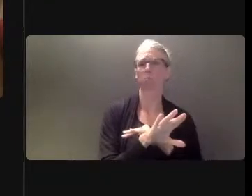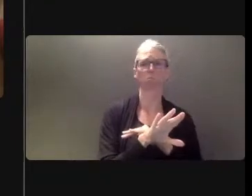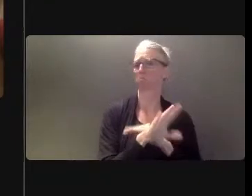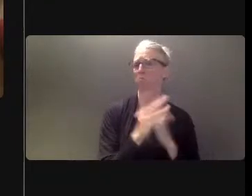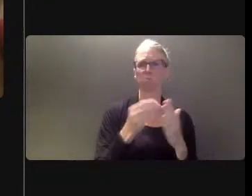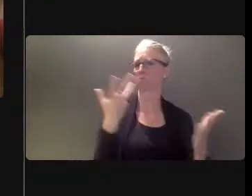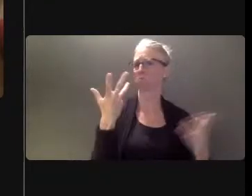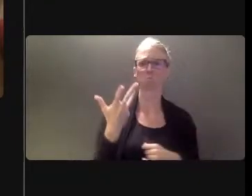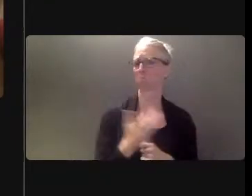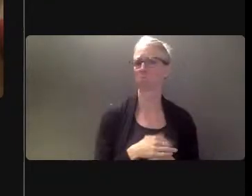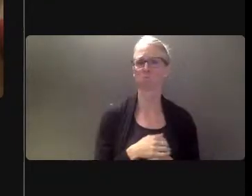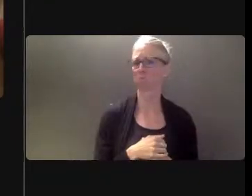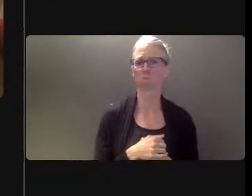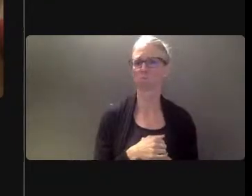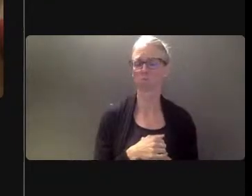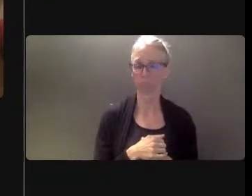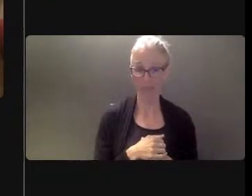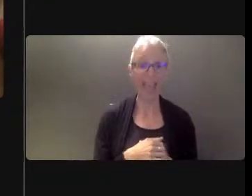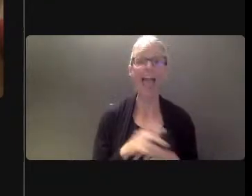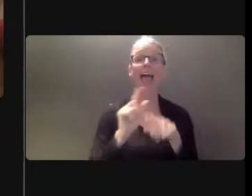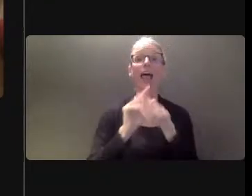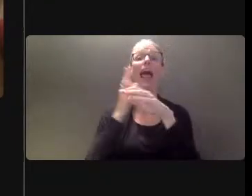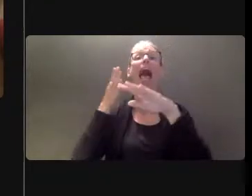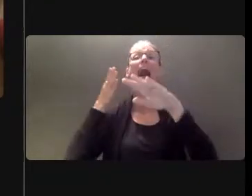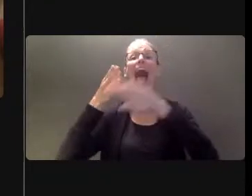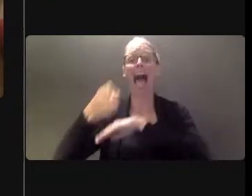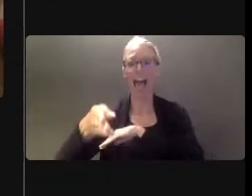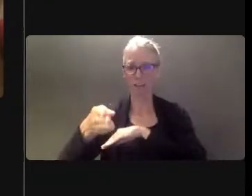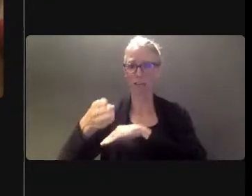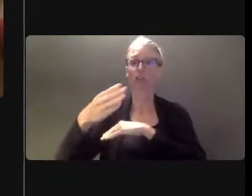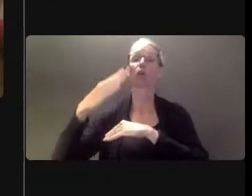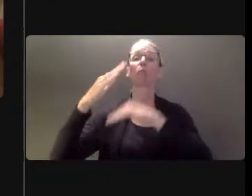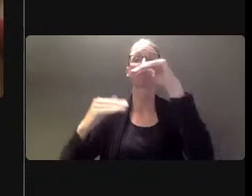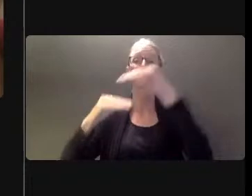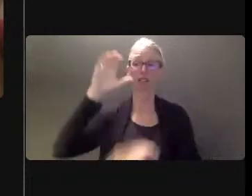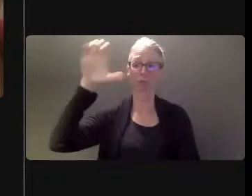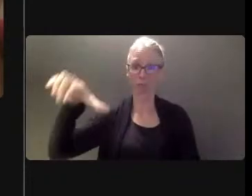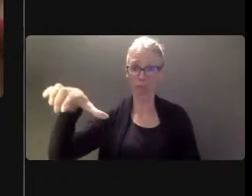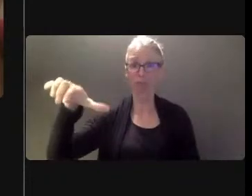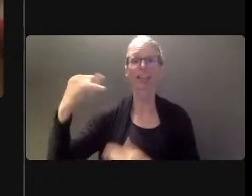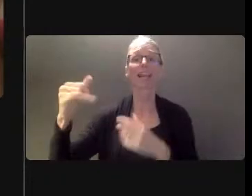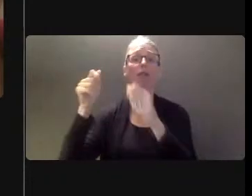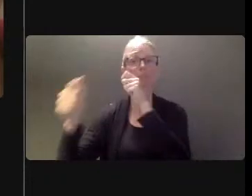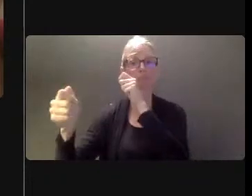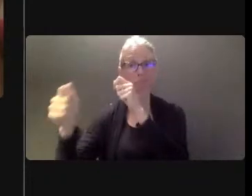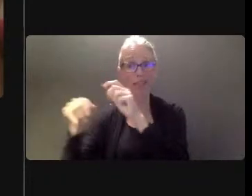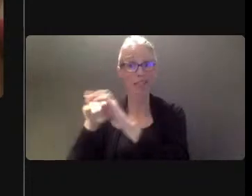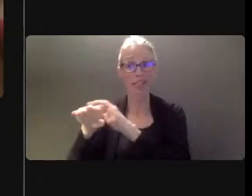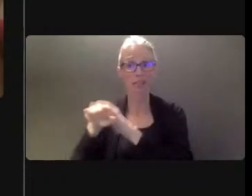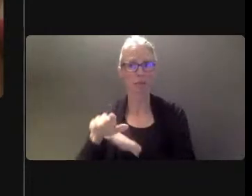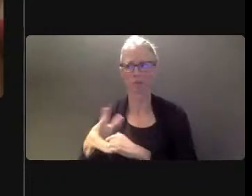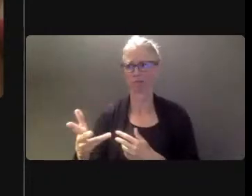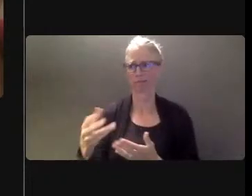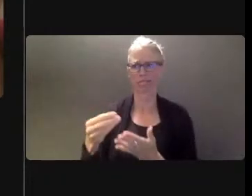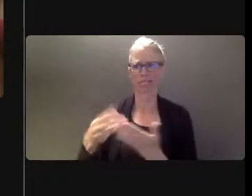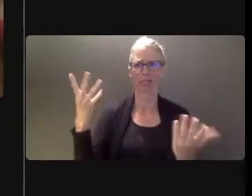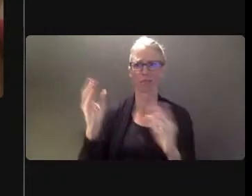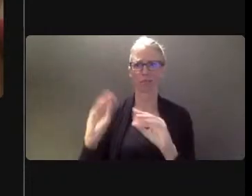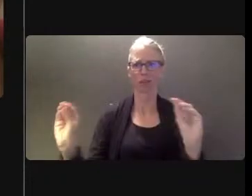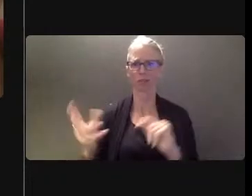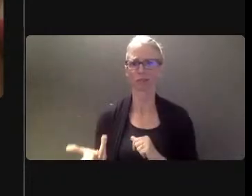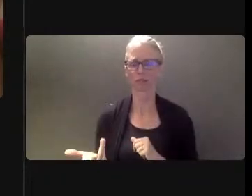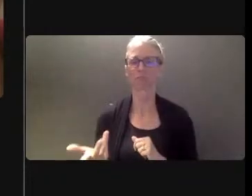I don't think it is very expensive to make our, like I talked about the one walkway that I encountered that had one step. I was like, all right,